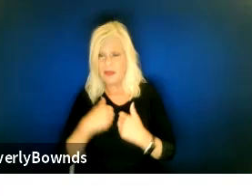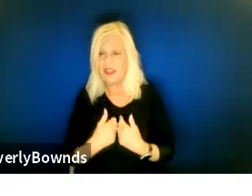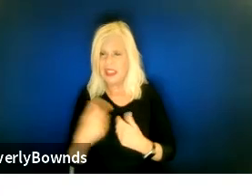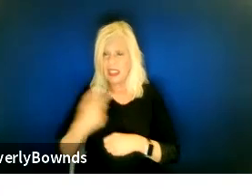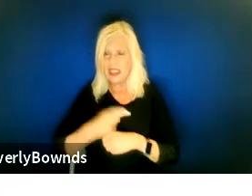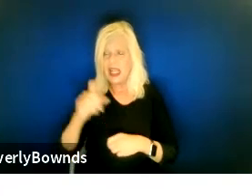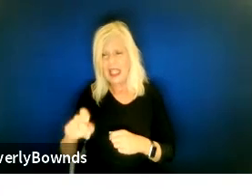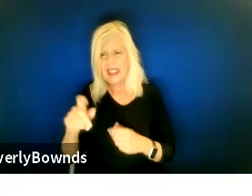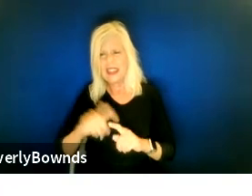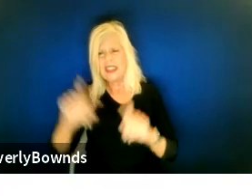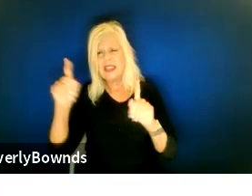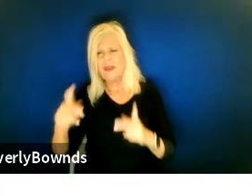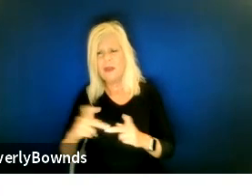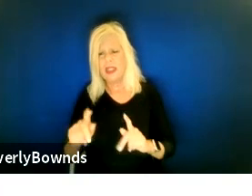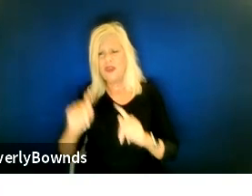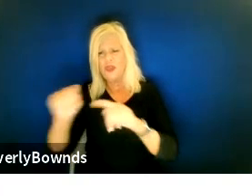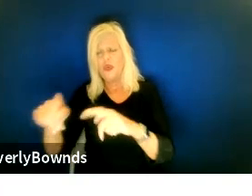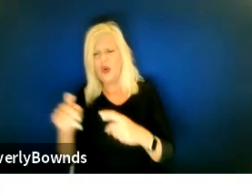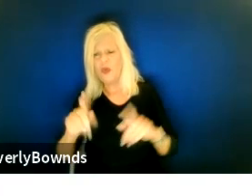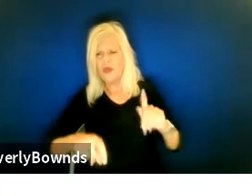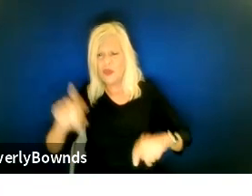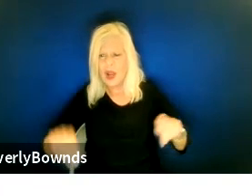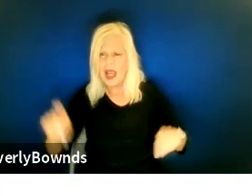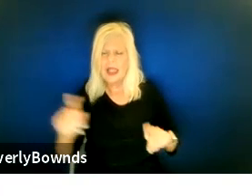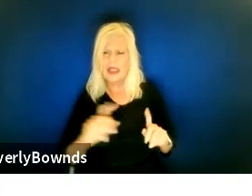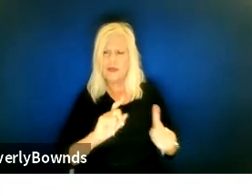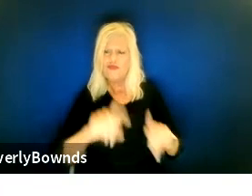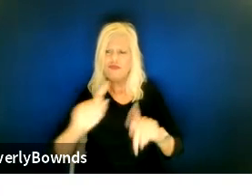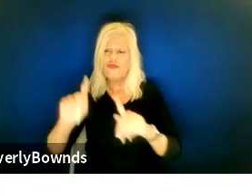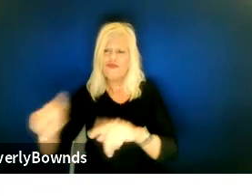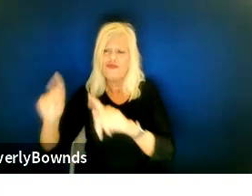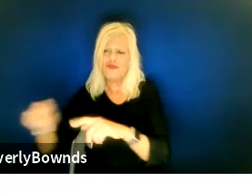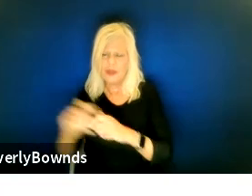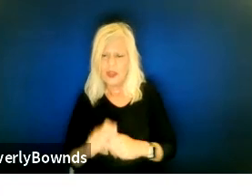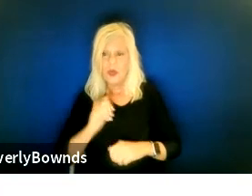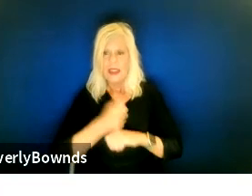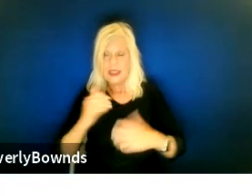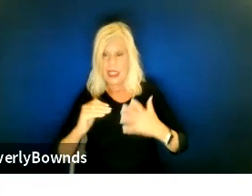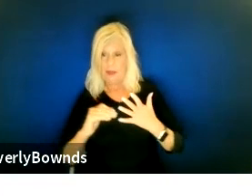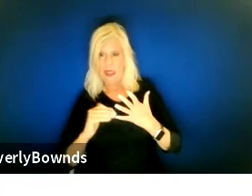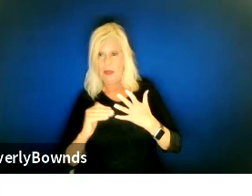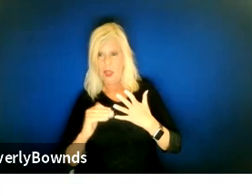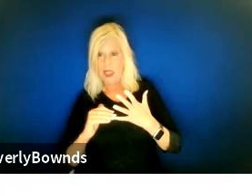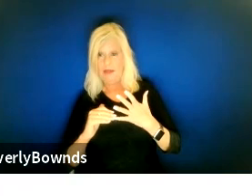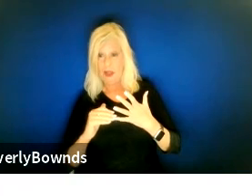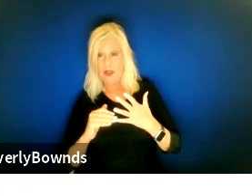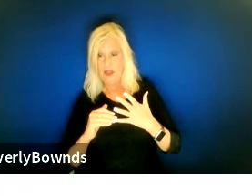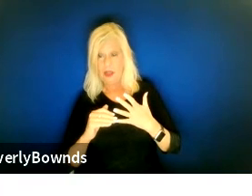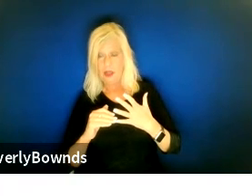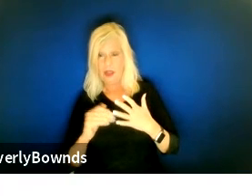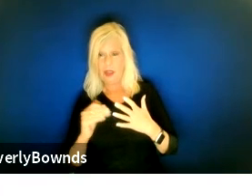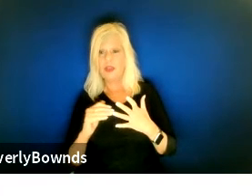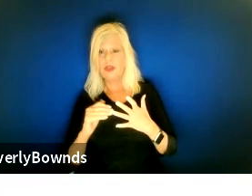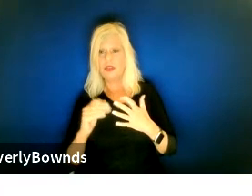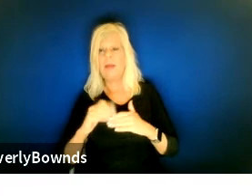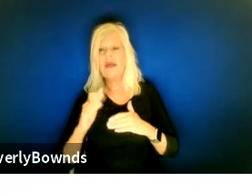an alternative. And so we are including home-based activities at a minimal level. And then if you